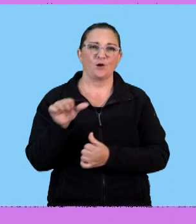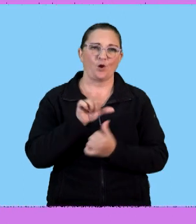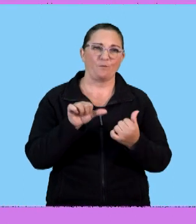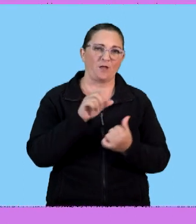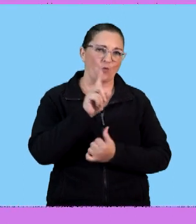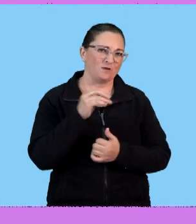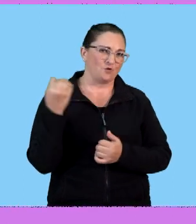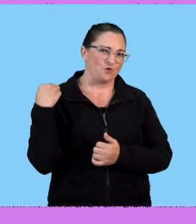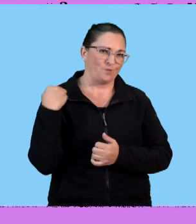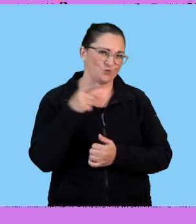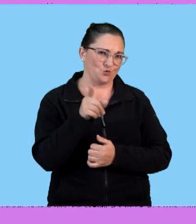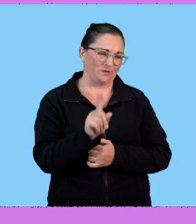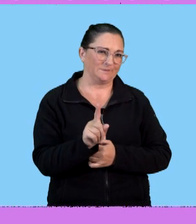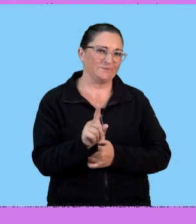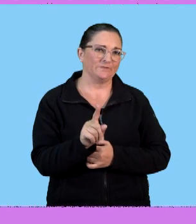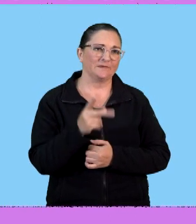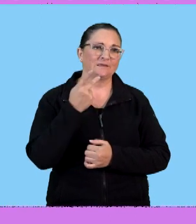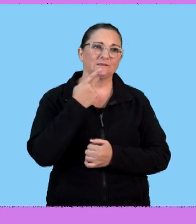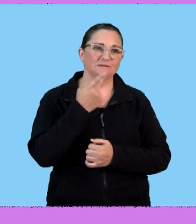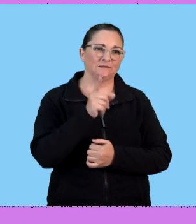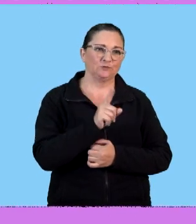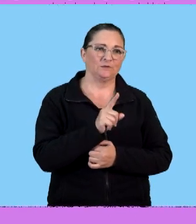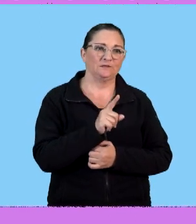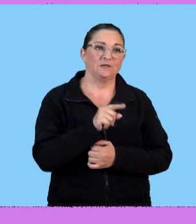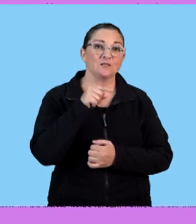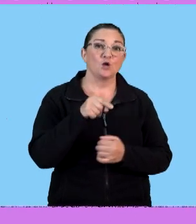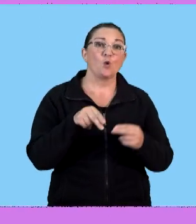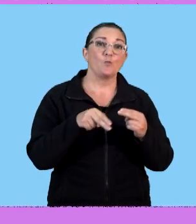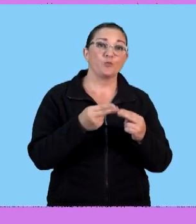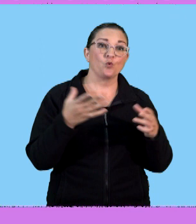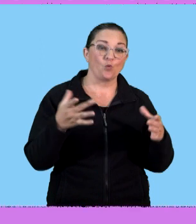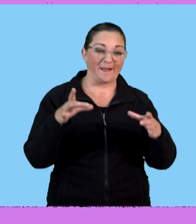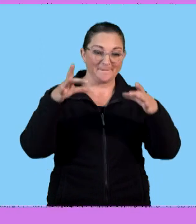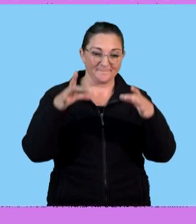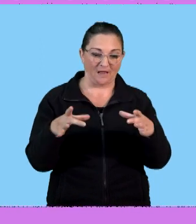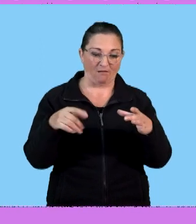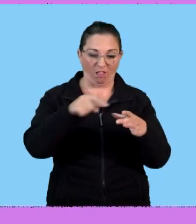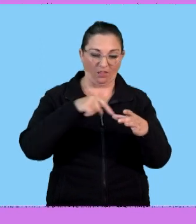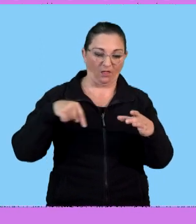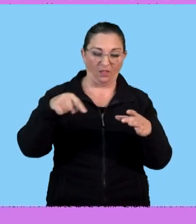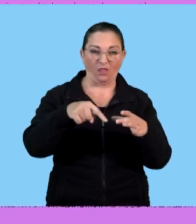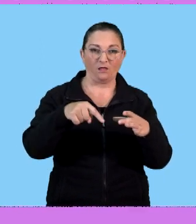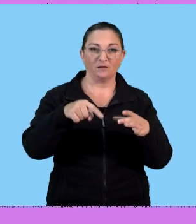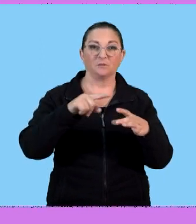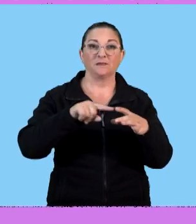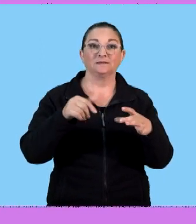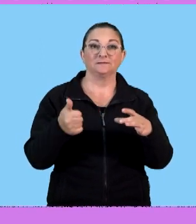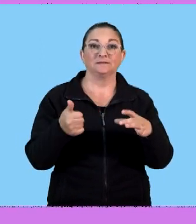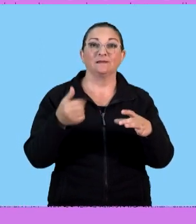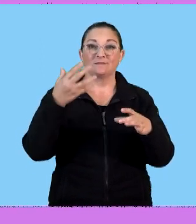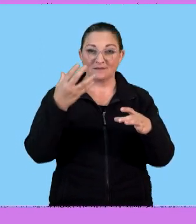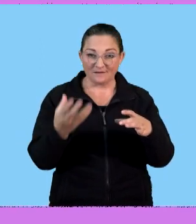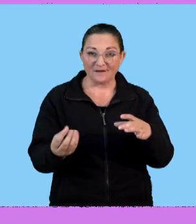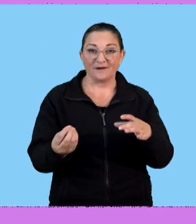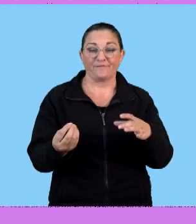quickly remind you, it says here, the pool is situated in the middle of the yard, and